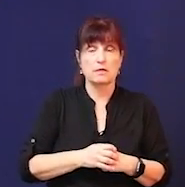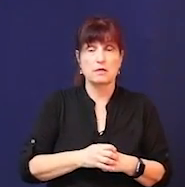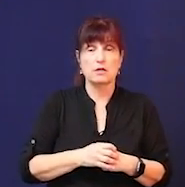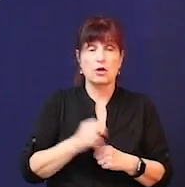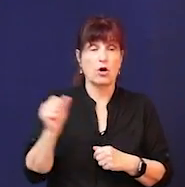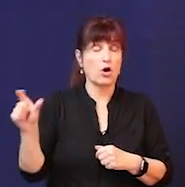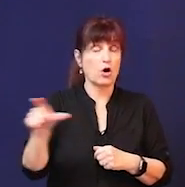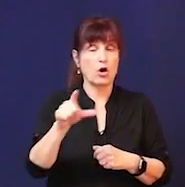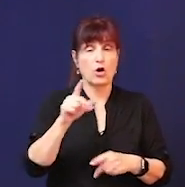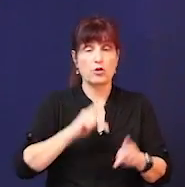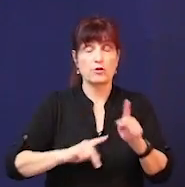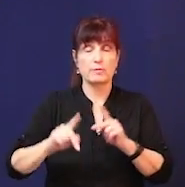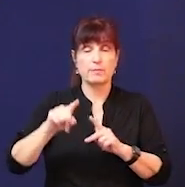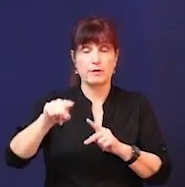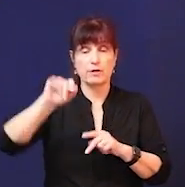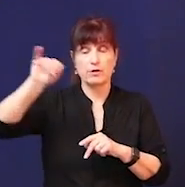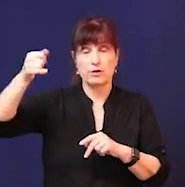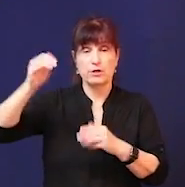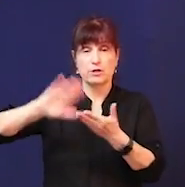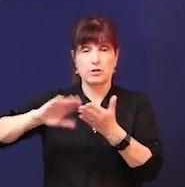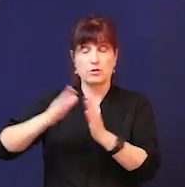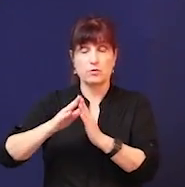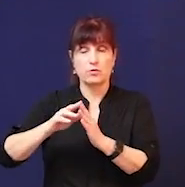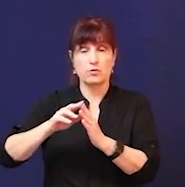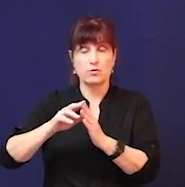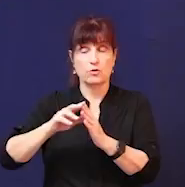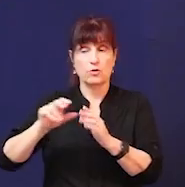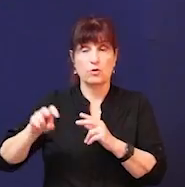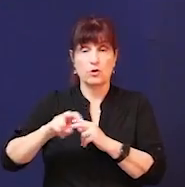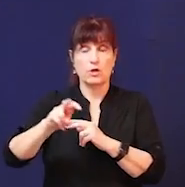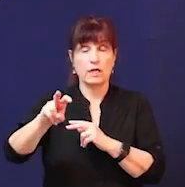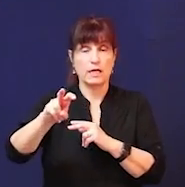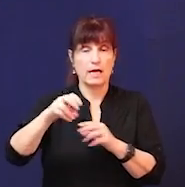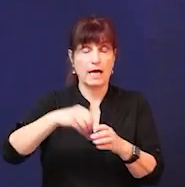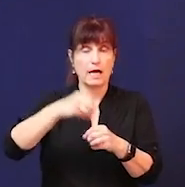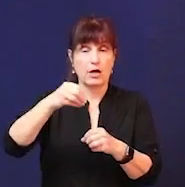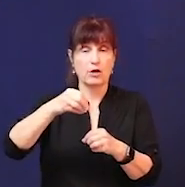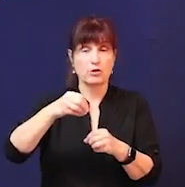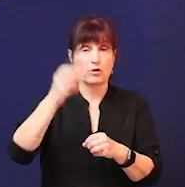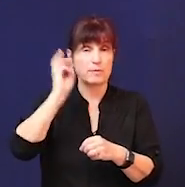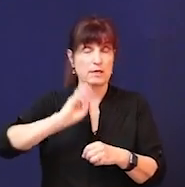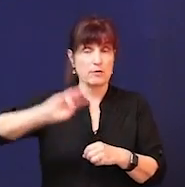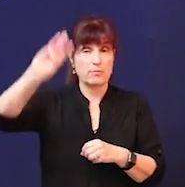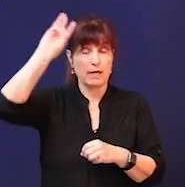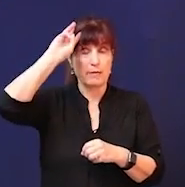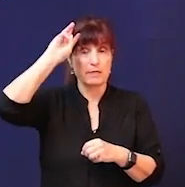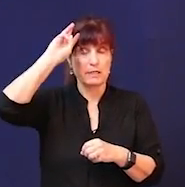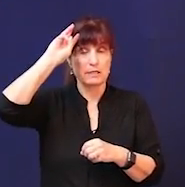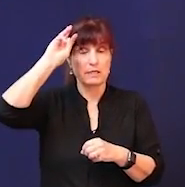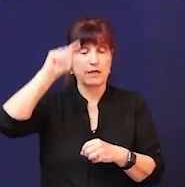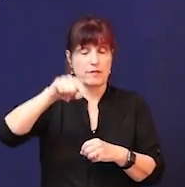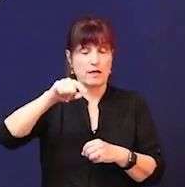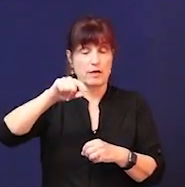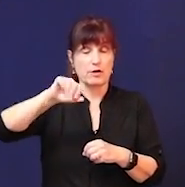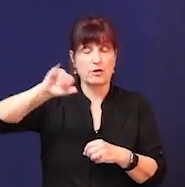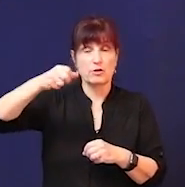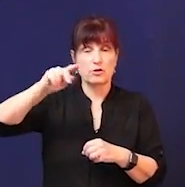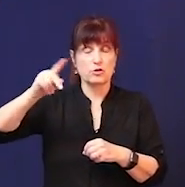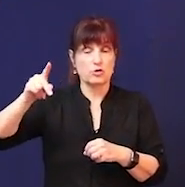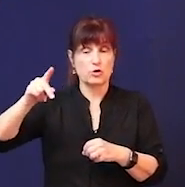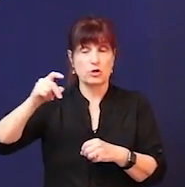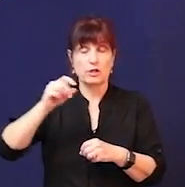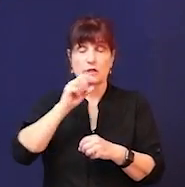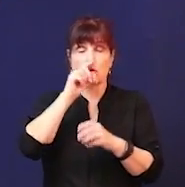and all the inhabitants of Jerusalem were going out to him and were being baptized by him in the Jordan River. As